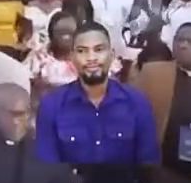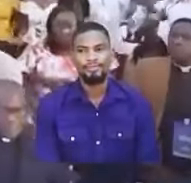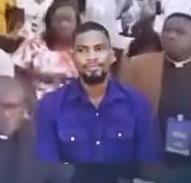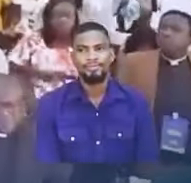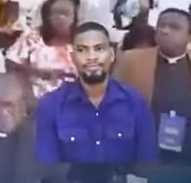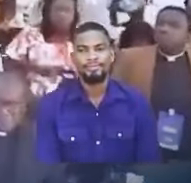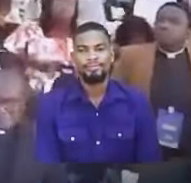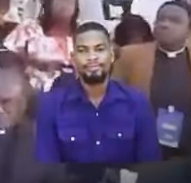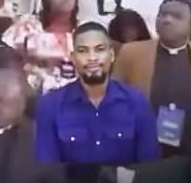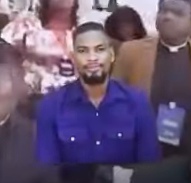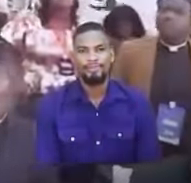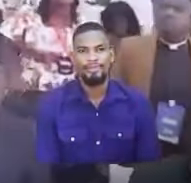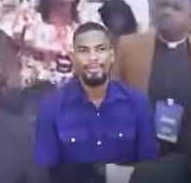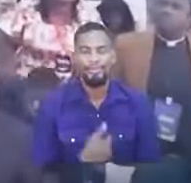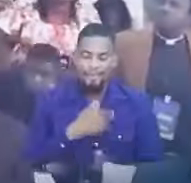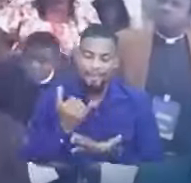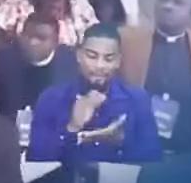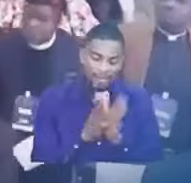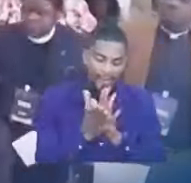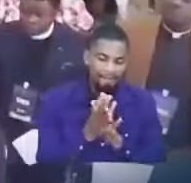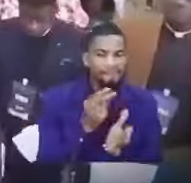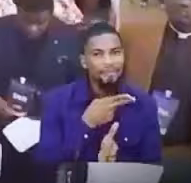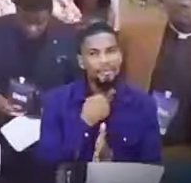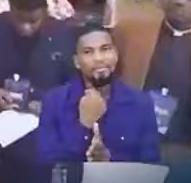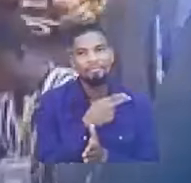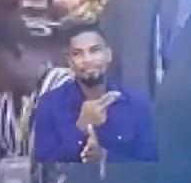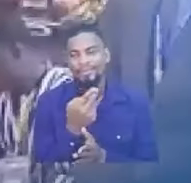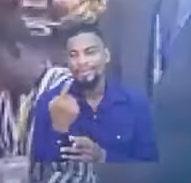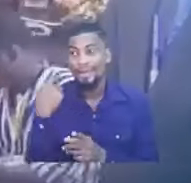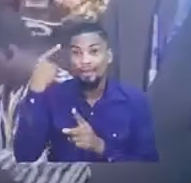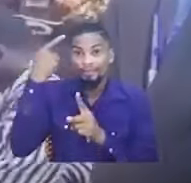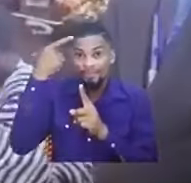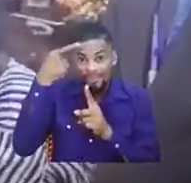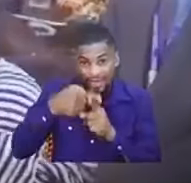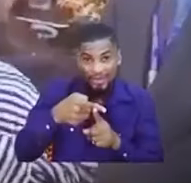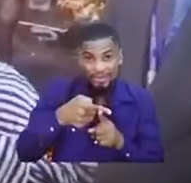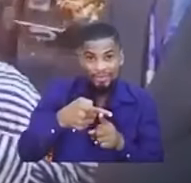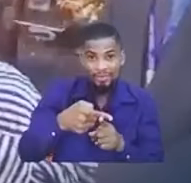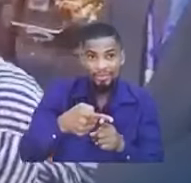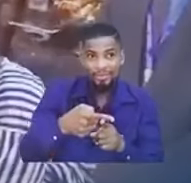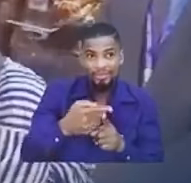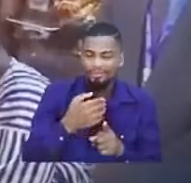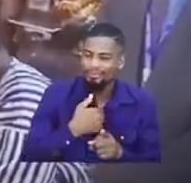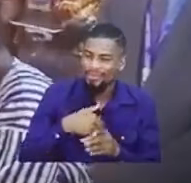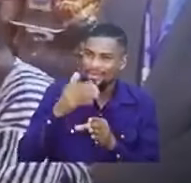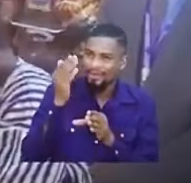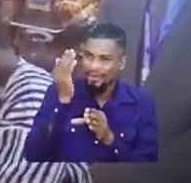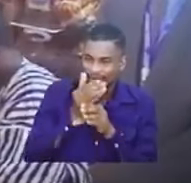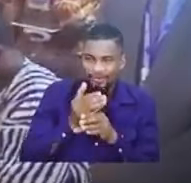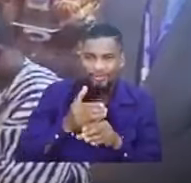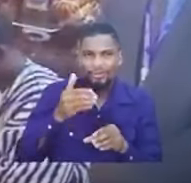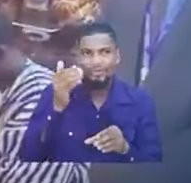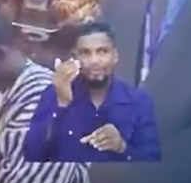When I even became a pastor, up to today, I'm careful of people who have become my